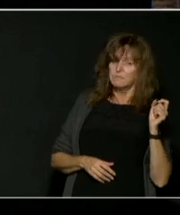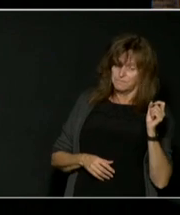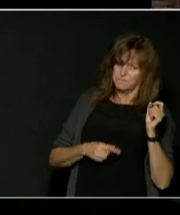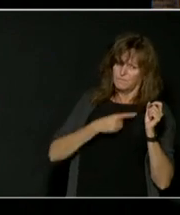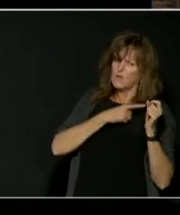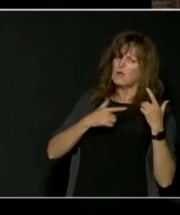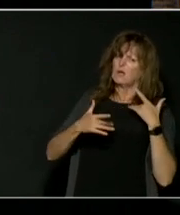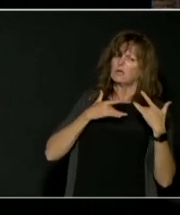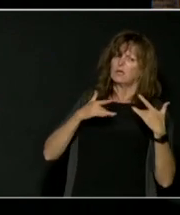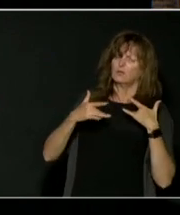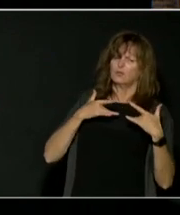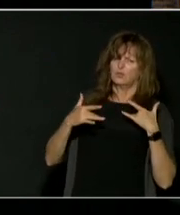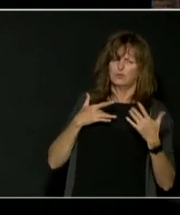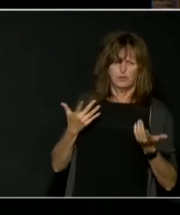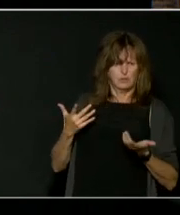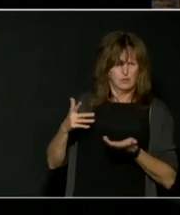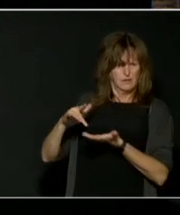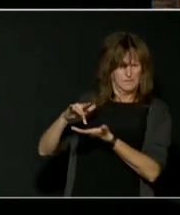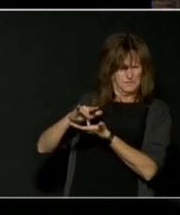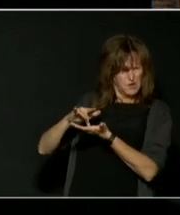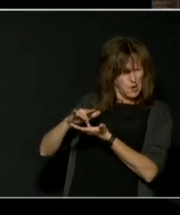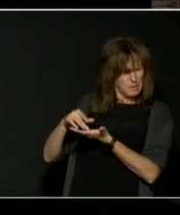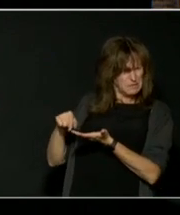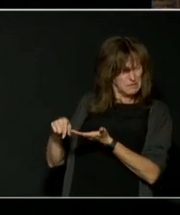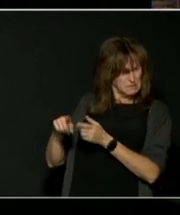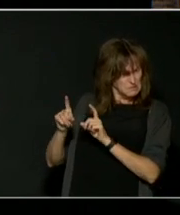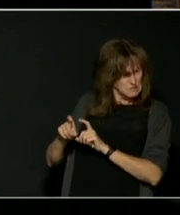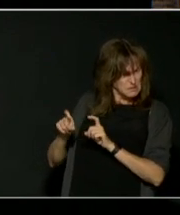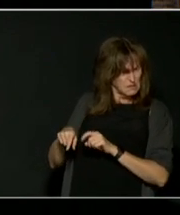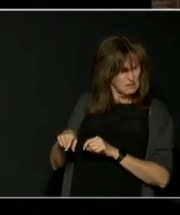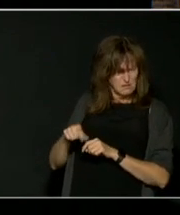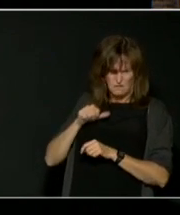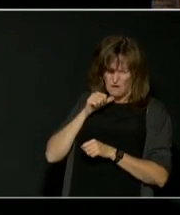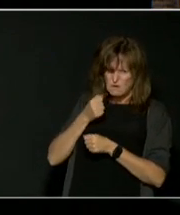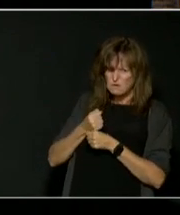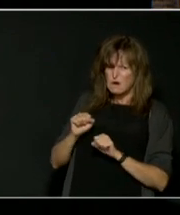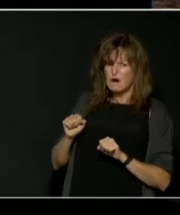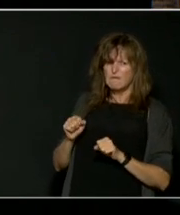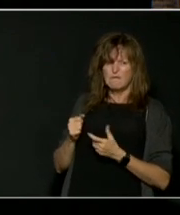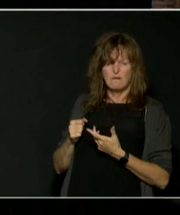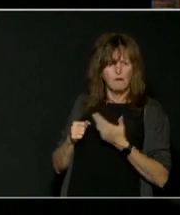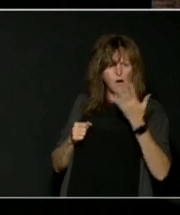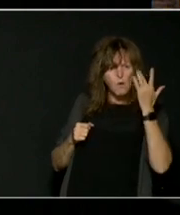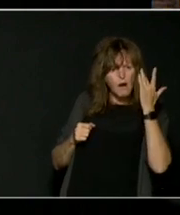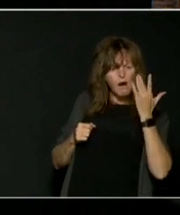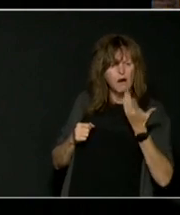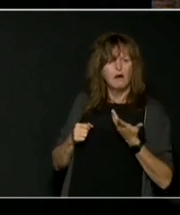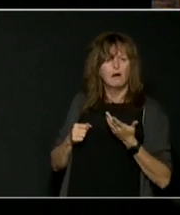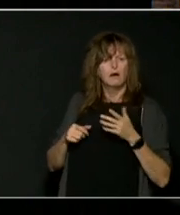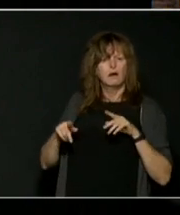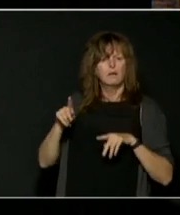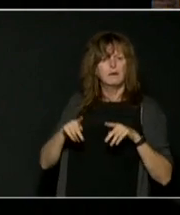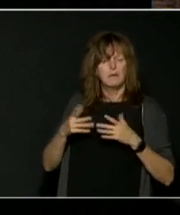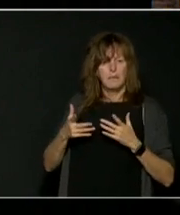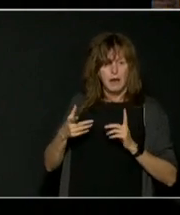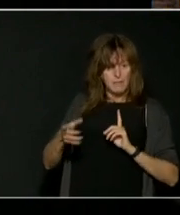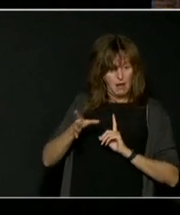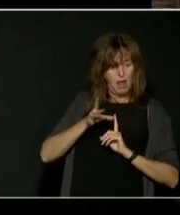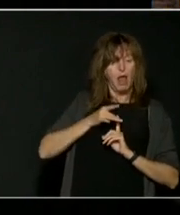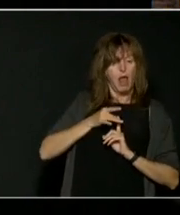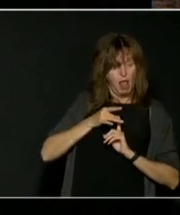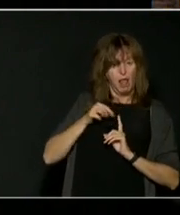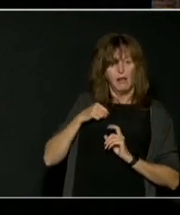pharmacies. So they're wondering how safe it is to have people who may have direct contact with a COVID-19 positive case heading